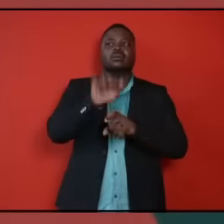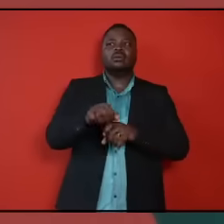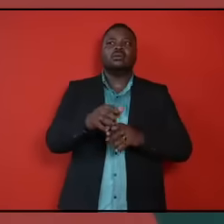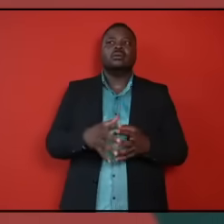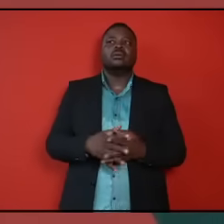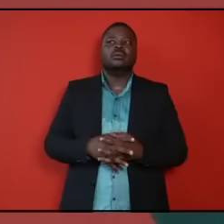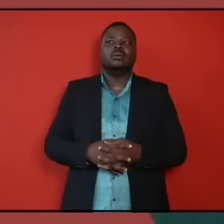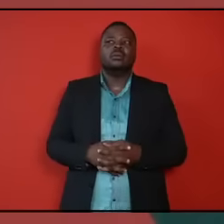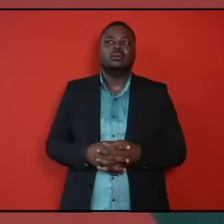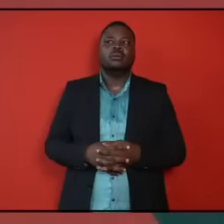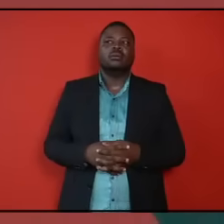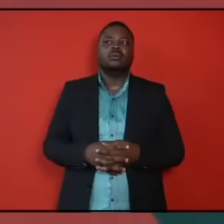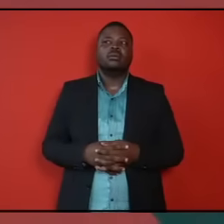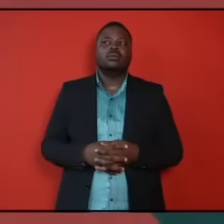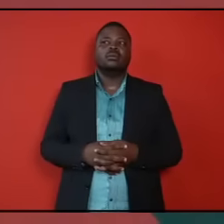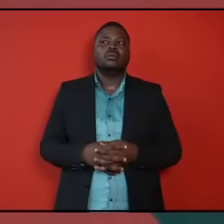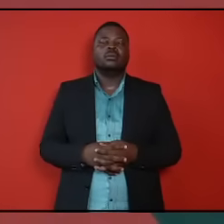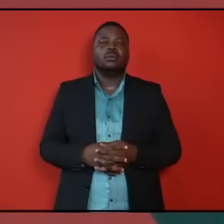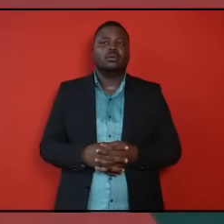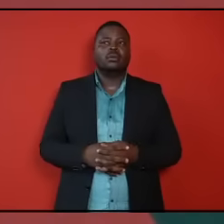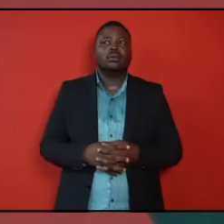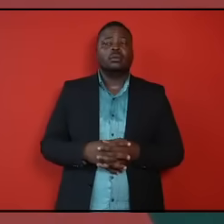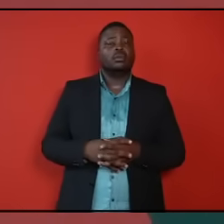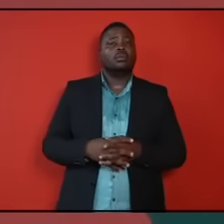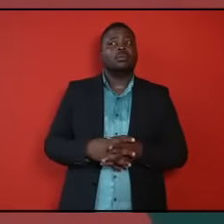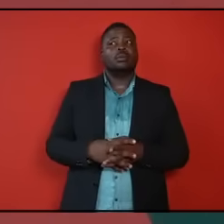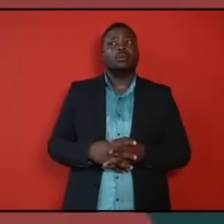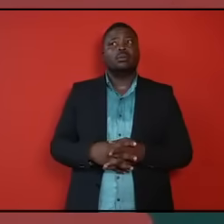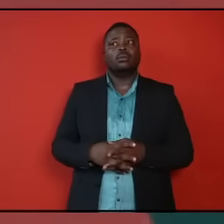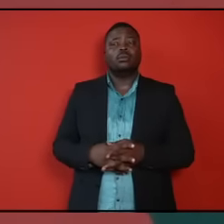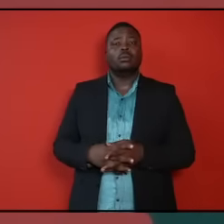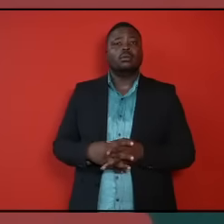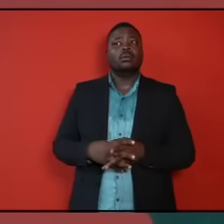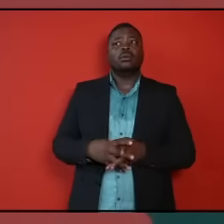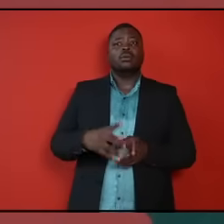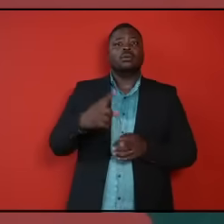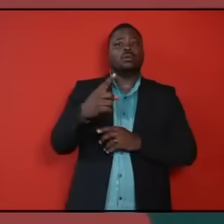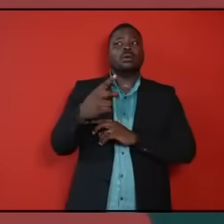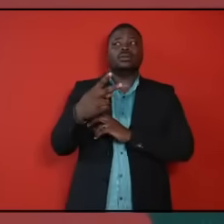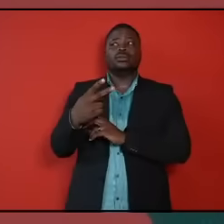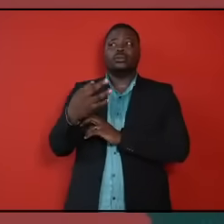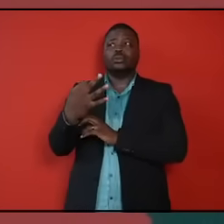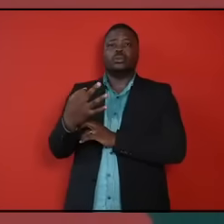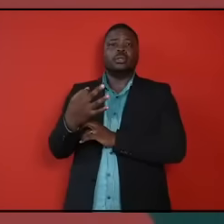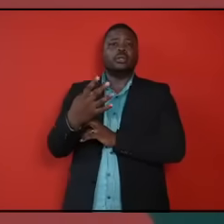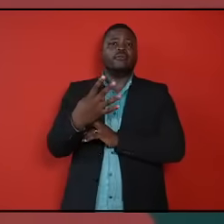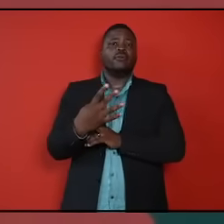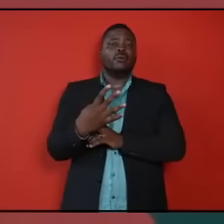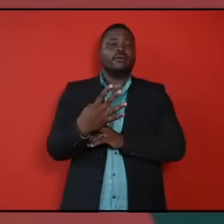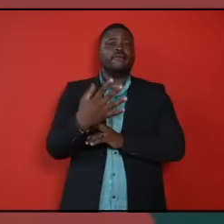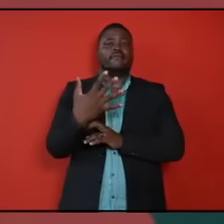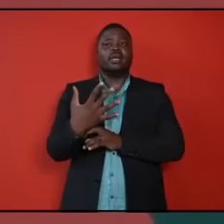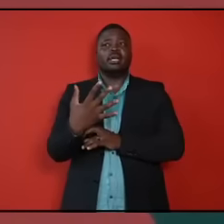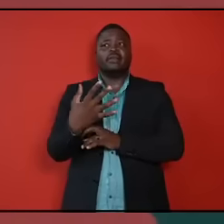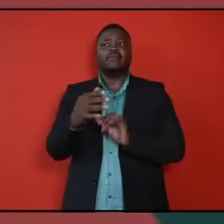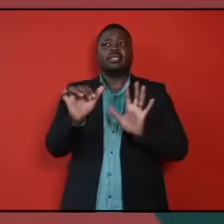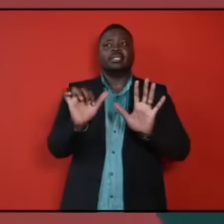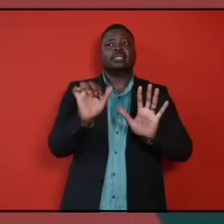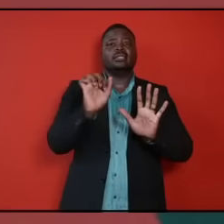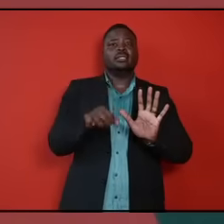3, it will be number 4, it will be number 5, it will be number 6. In that order, number